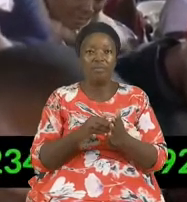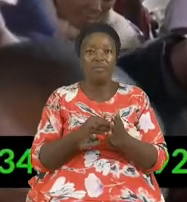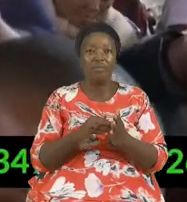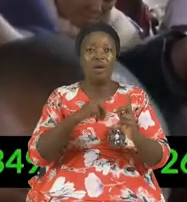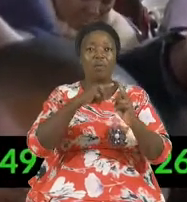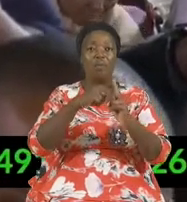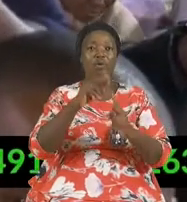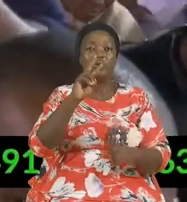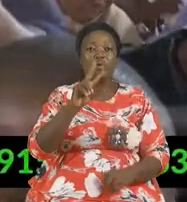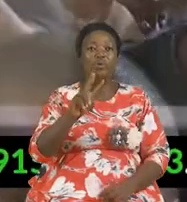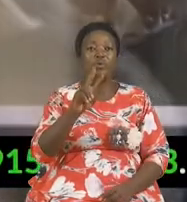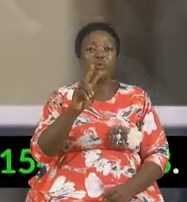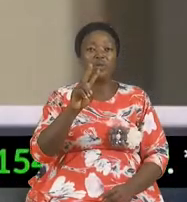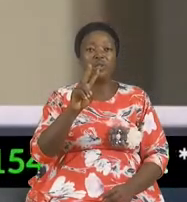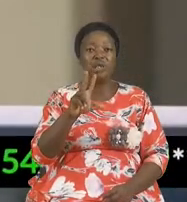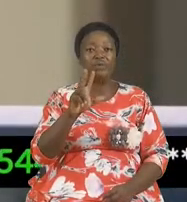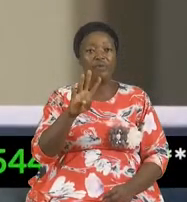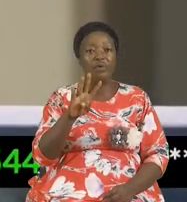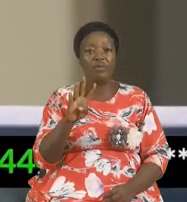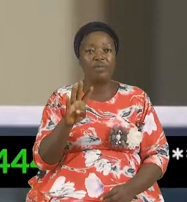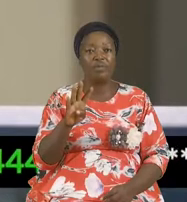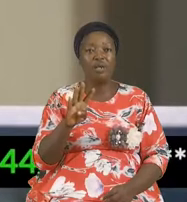+234 915 444 9263. The number again,